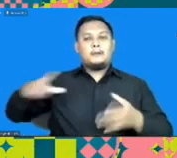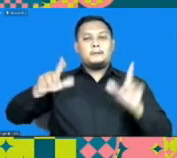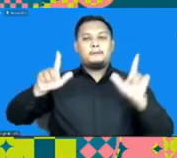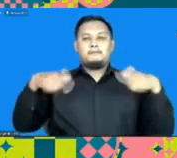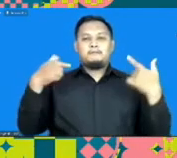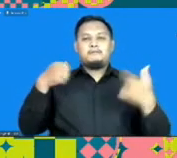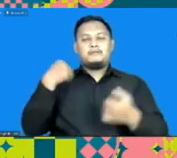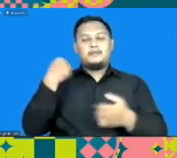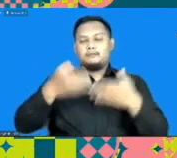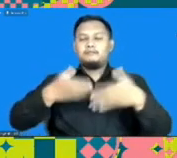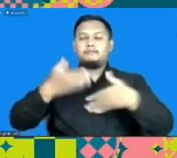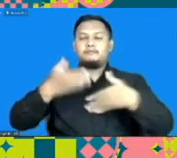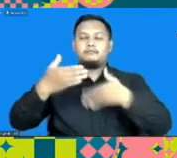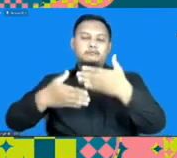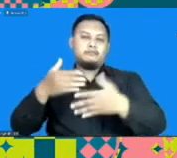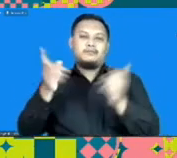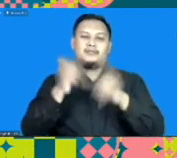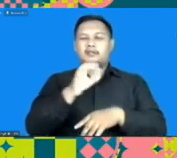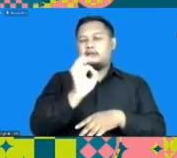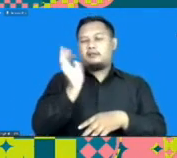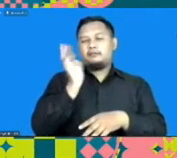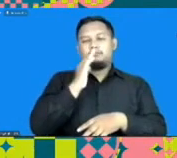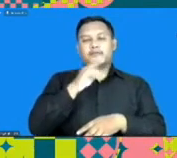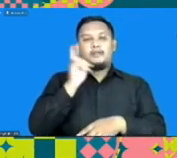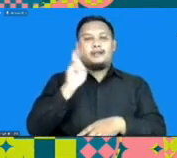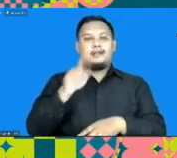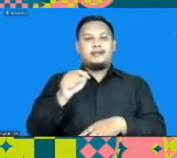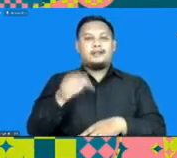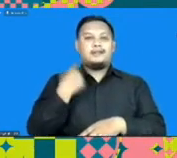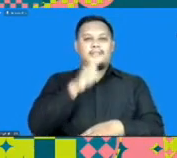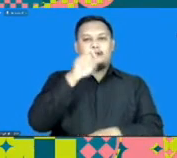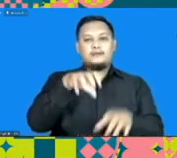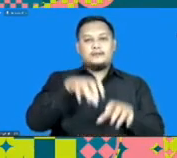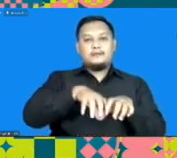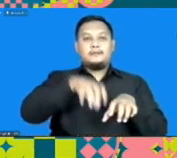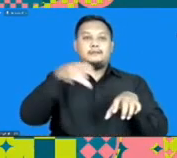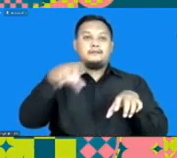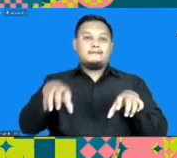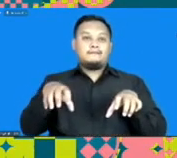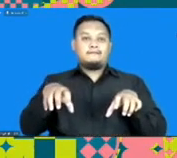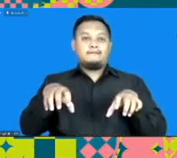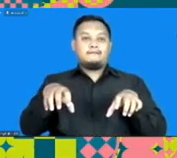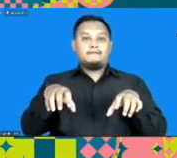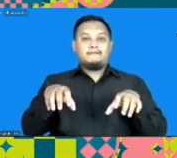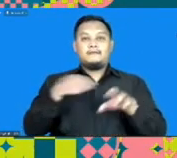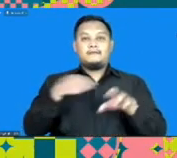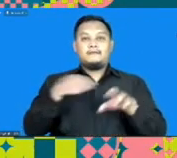Even almost all presidents before President Jokowi already think about it. So